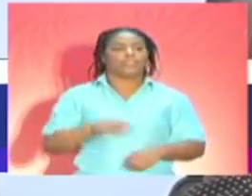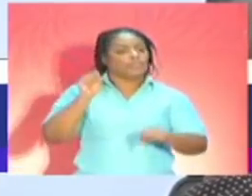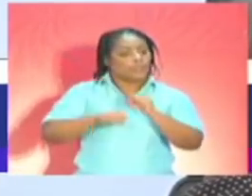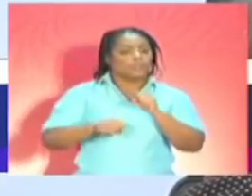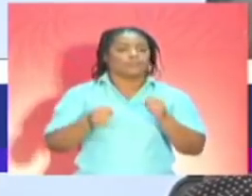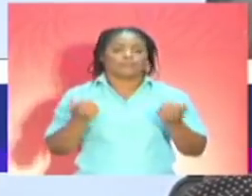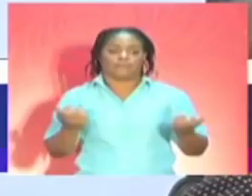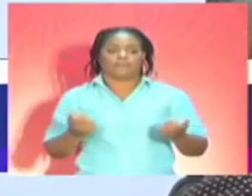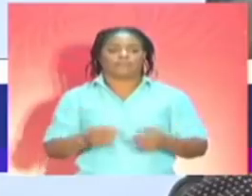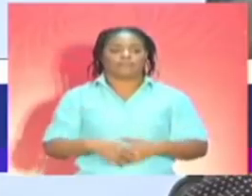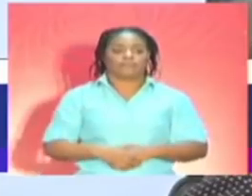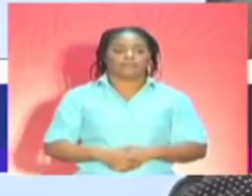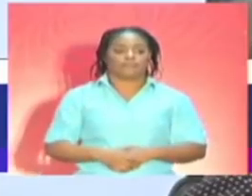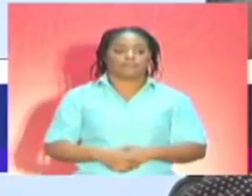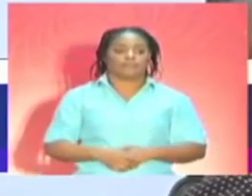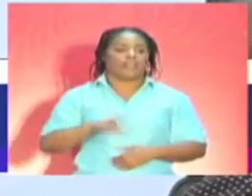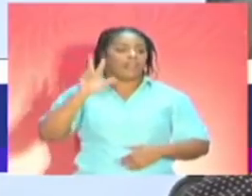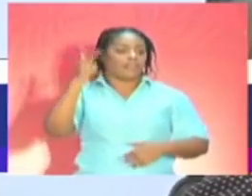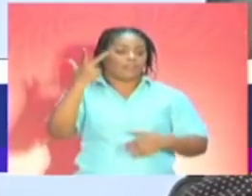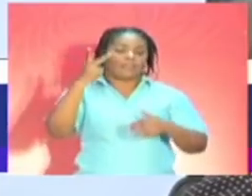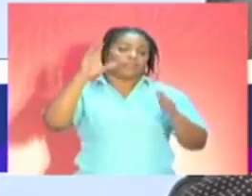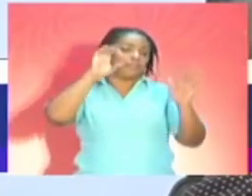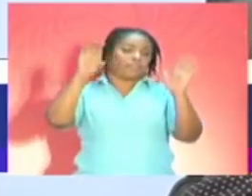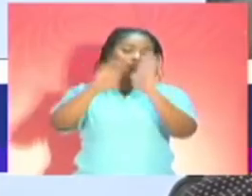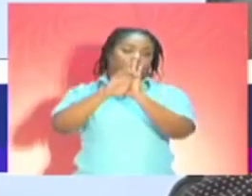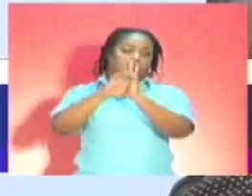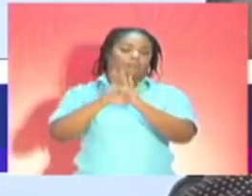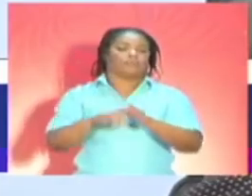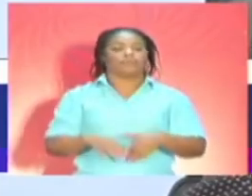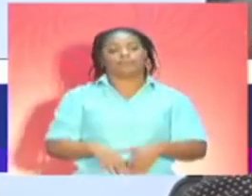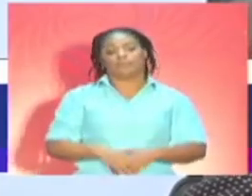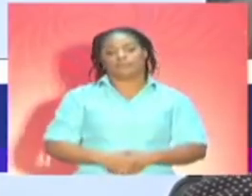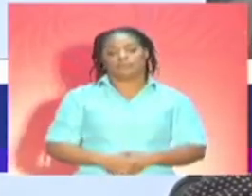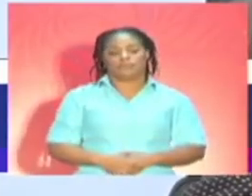if we would pull up the third slide for that summary,